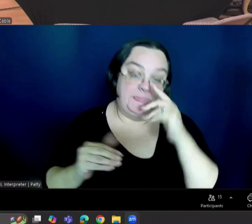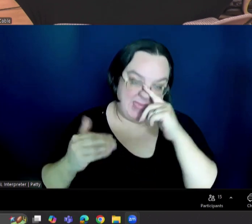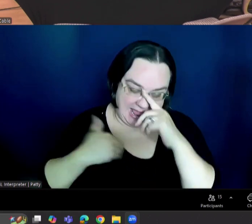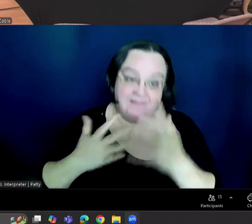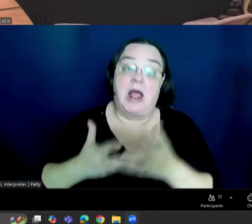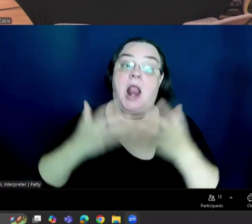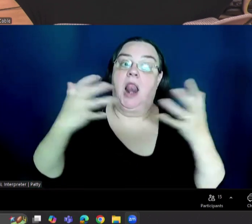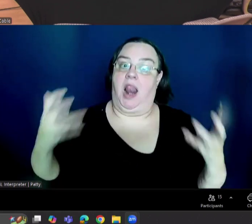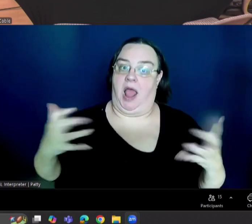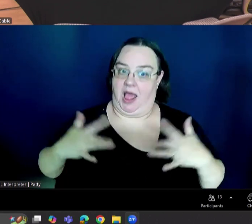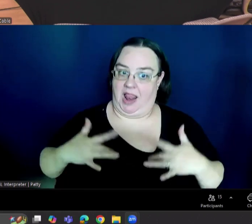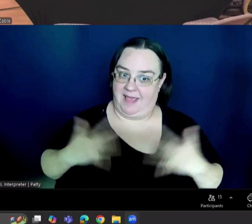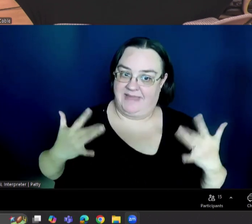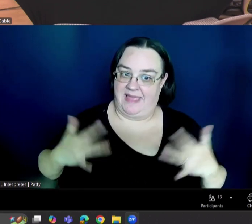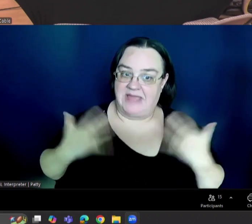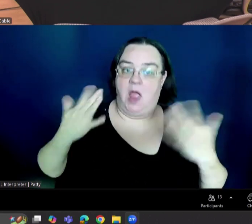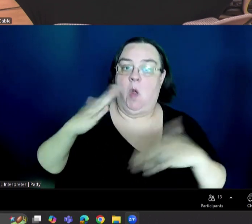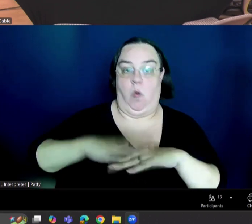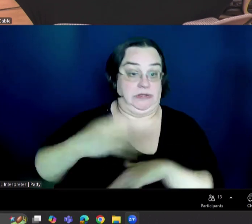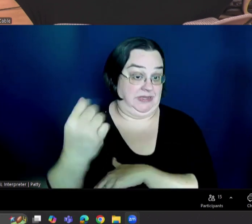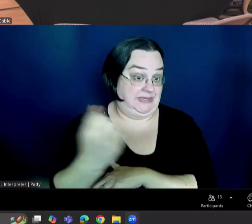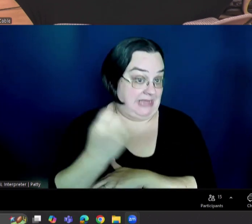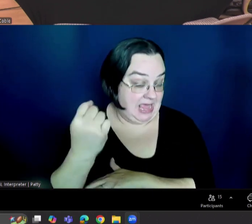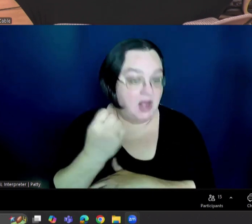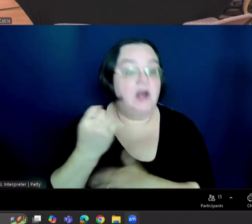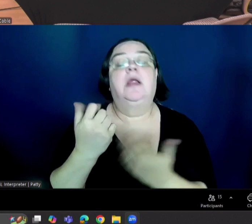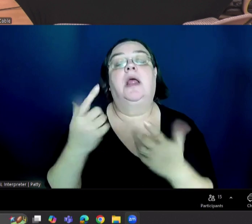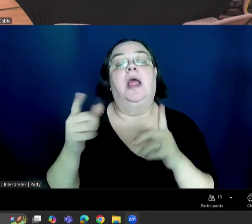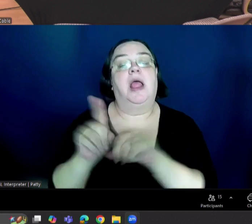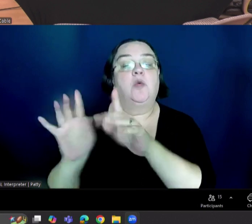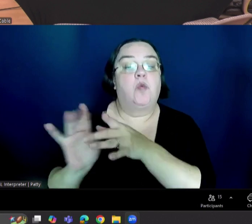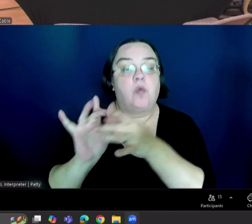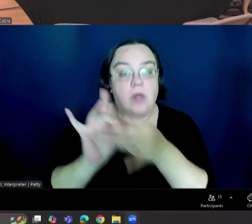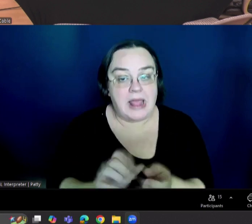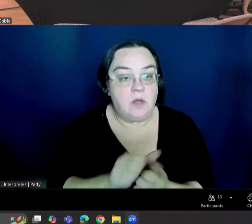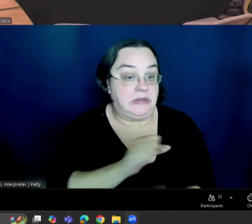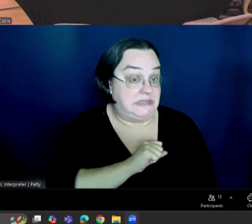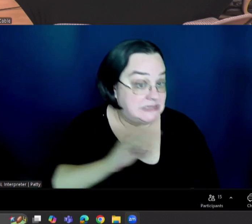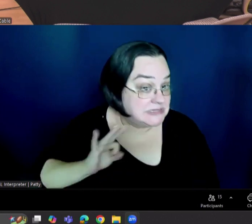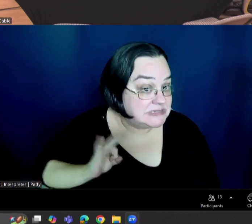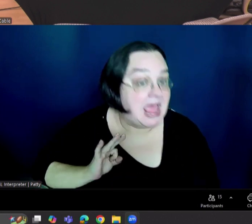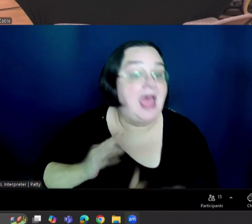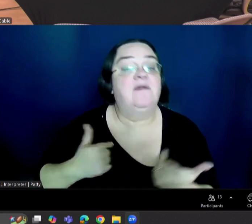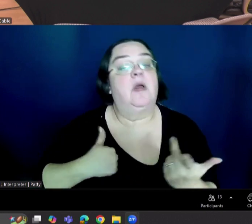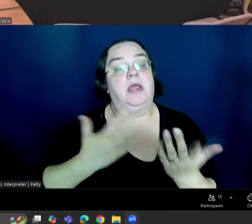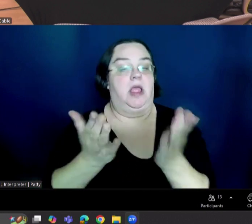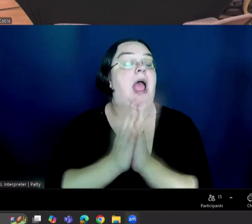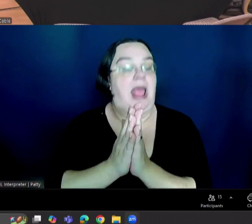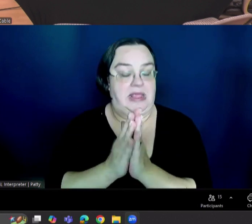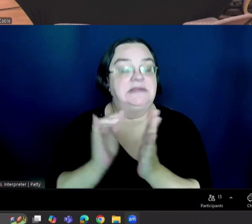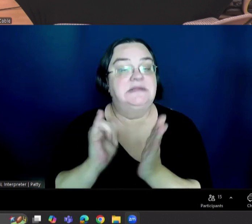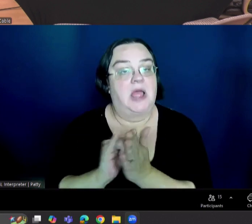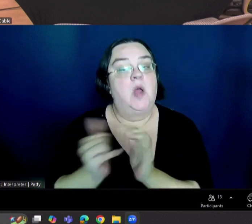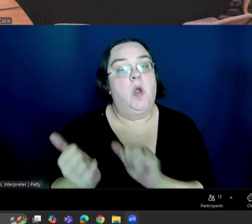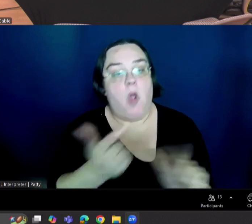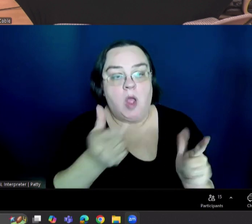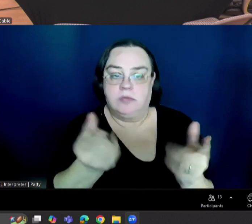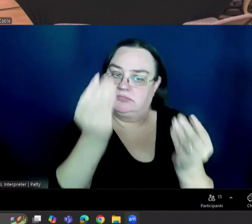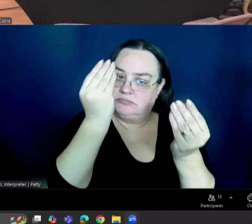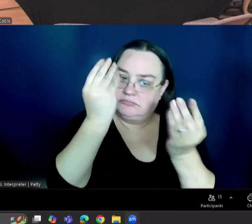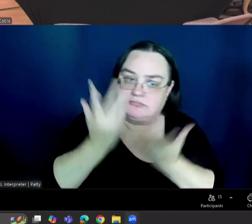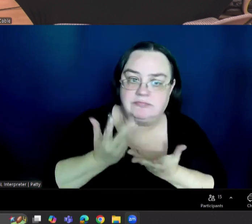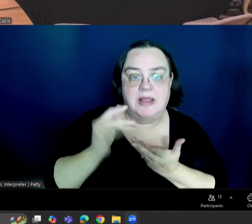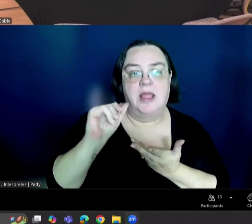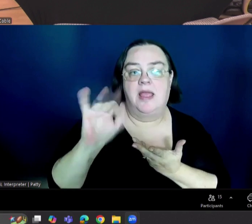events on the day of Saturday as it relates to staff. So I ask that you all let us know if you have